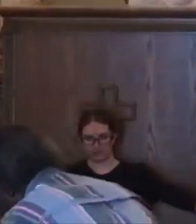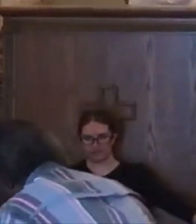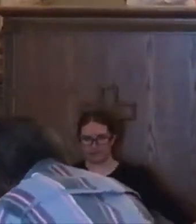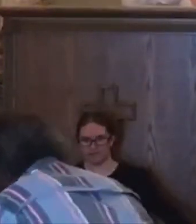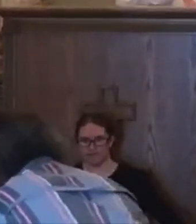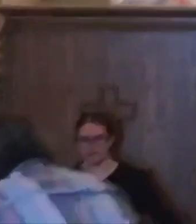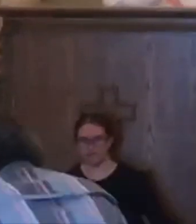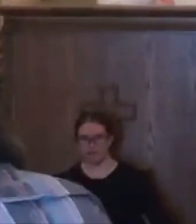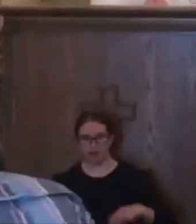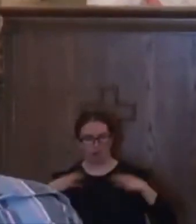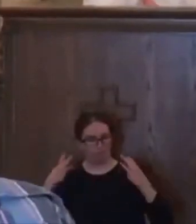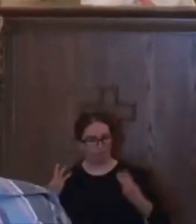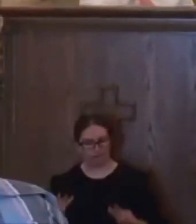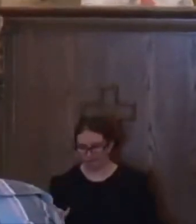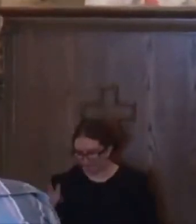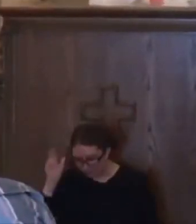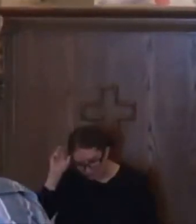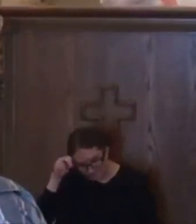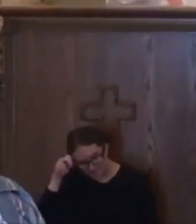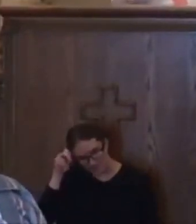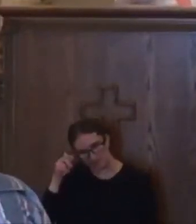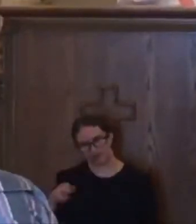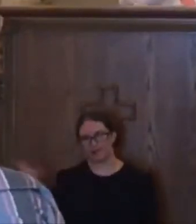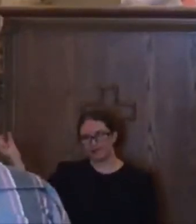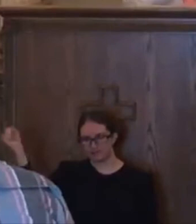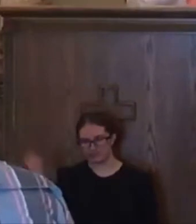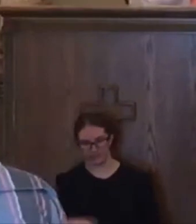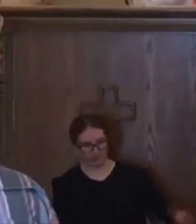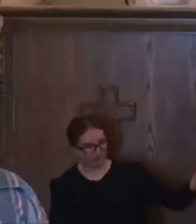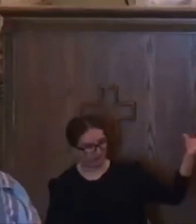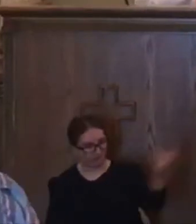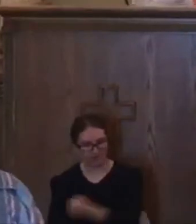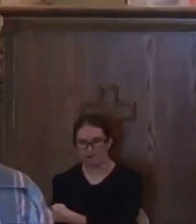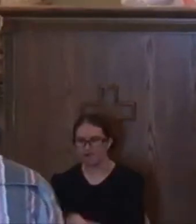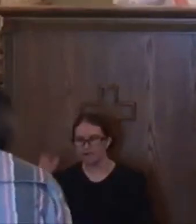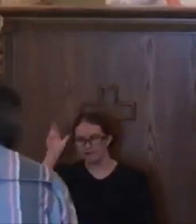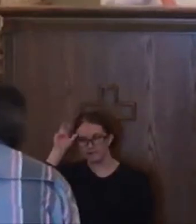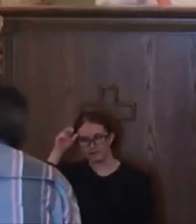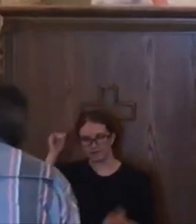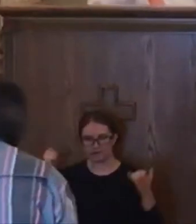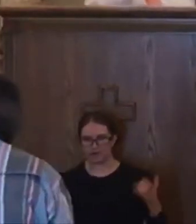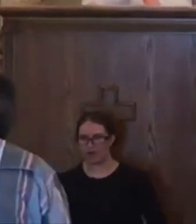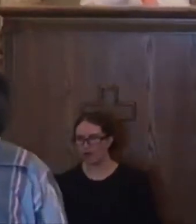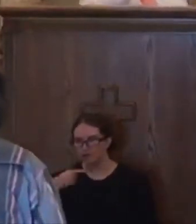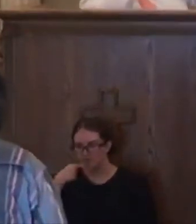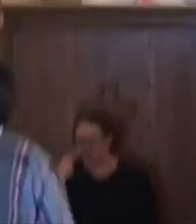and you ought to wear the devil down. You ought to tear the devil down right now. You